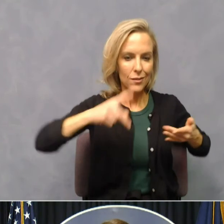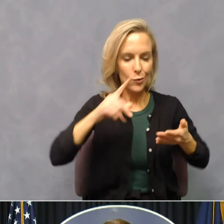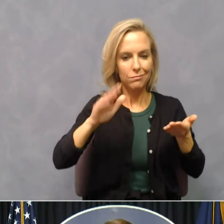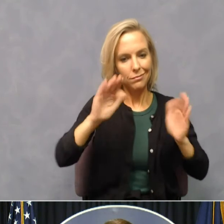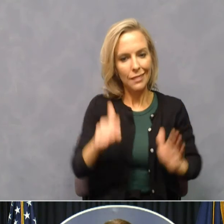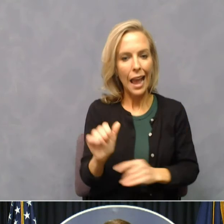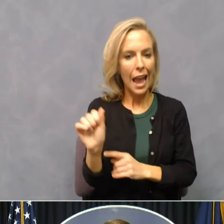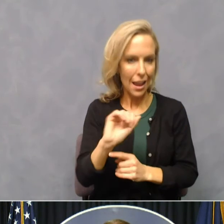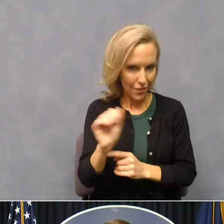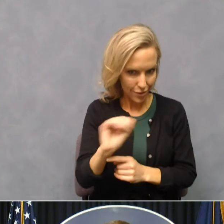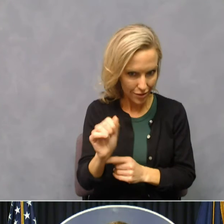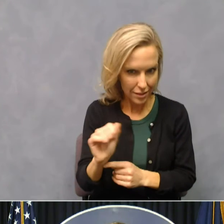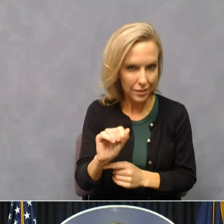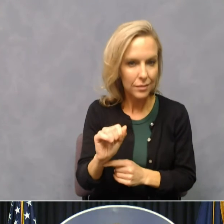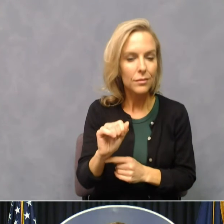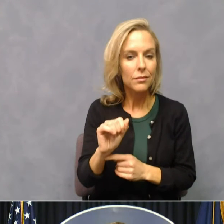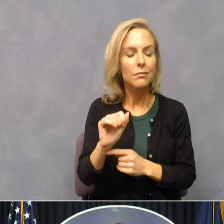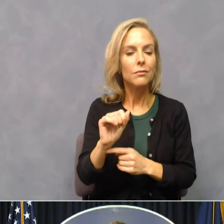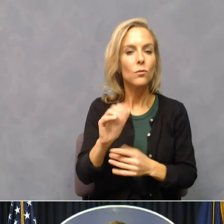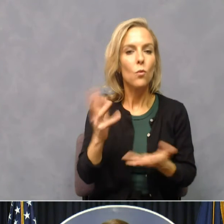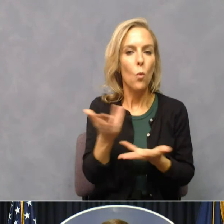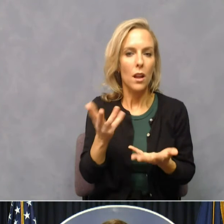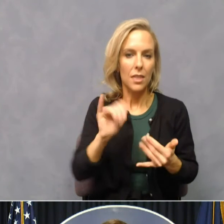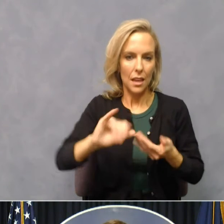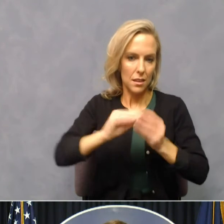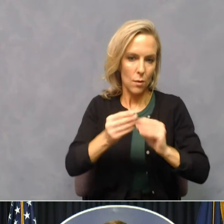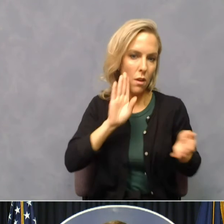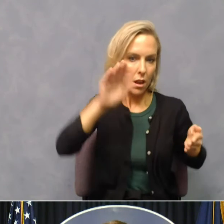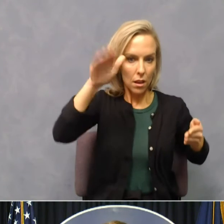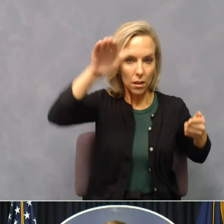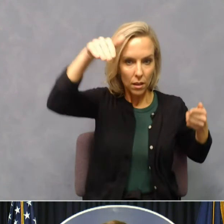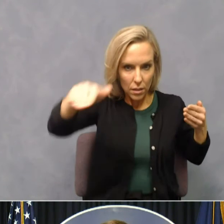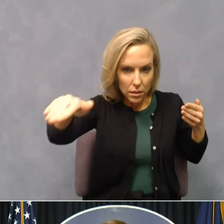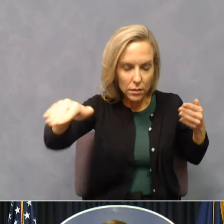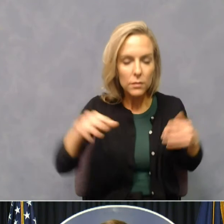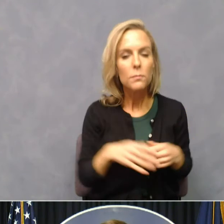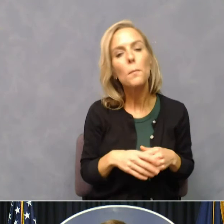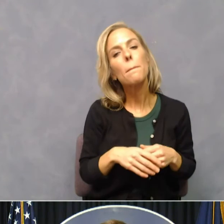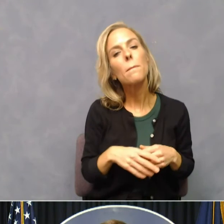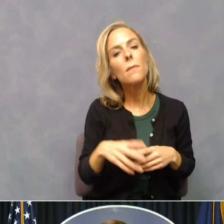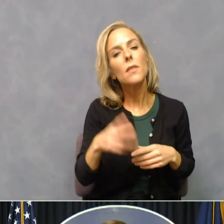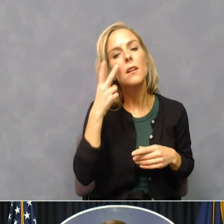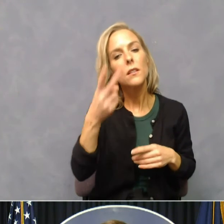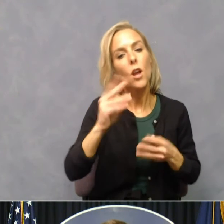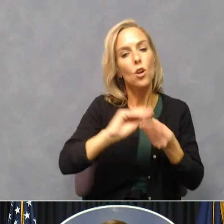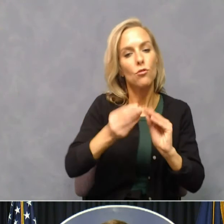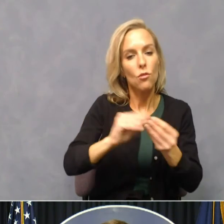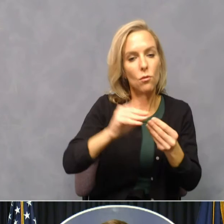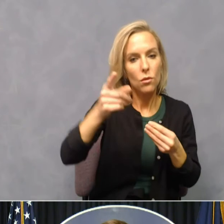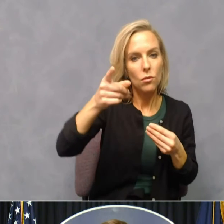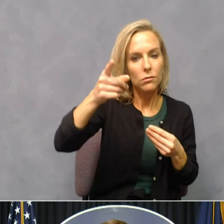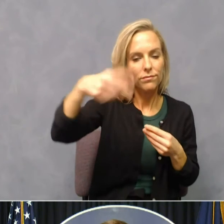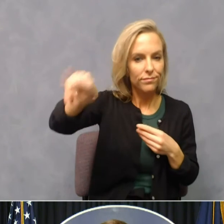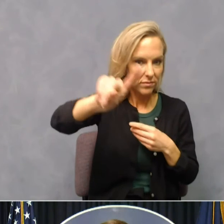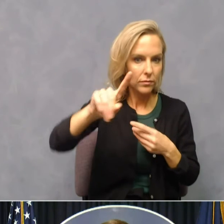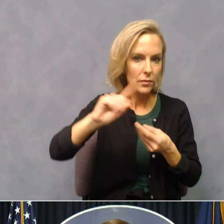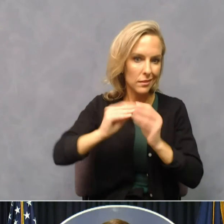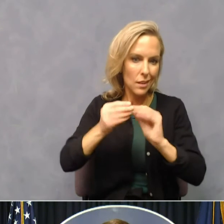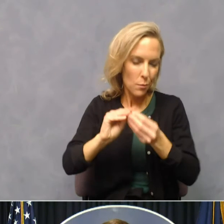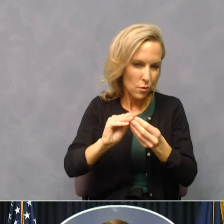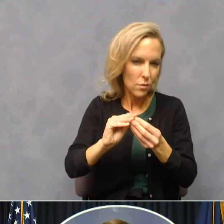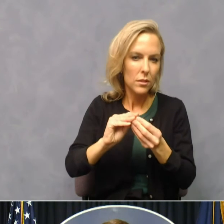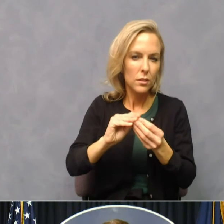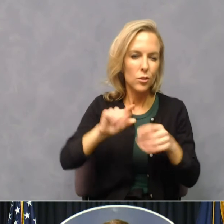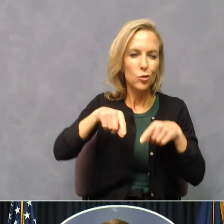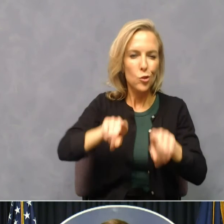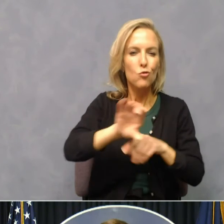the one that will follow. We're also a little bit concerned on what we saw out there anecdotally in or around Christmas,